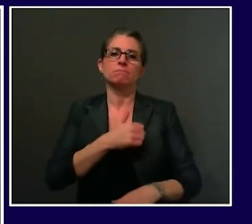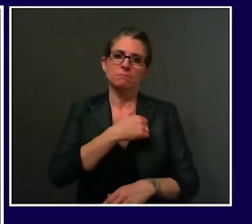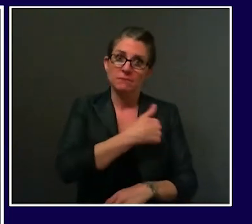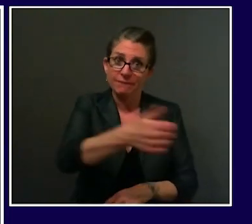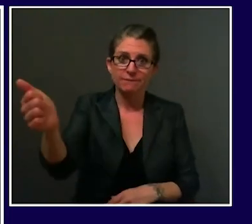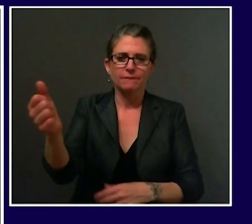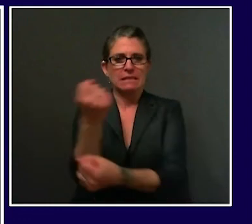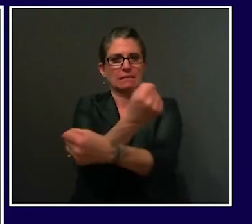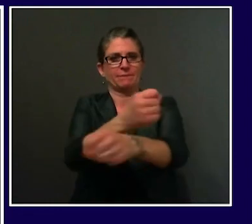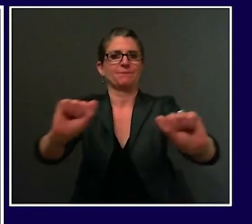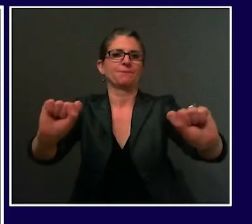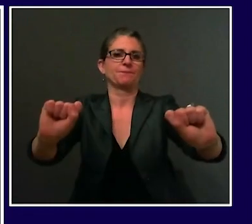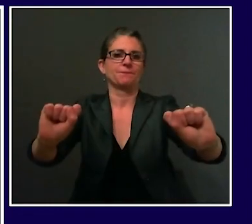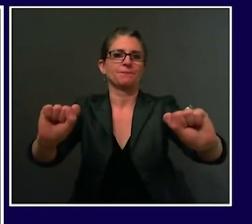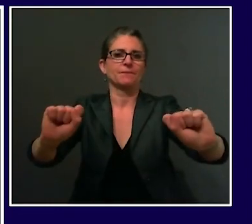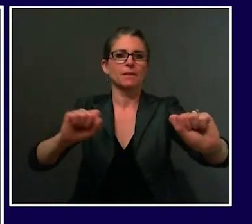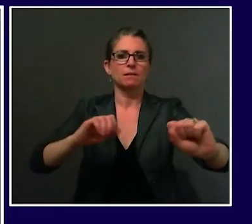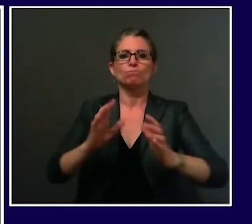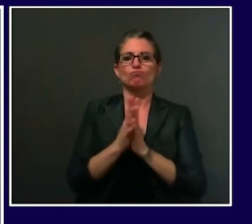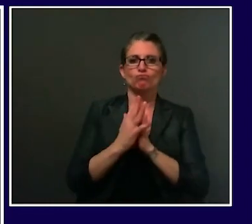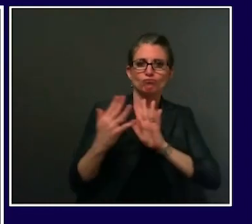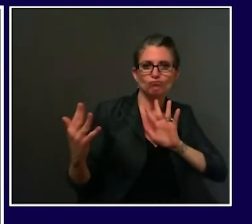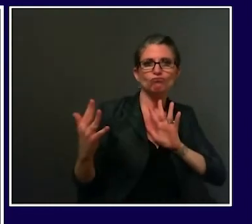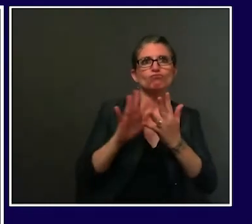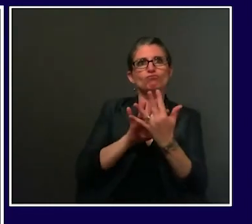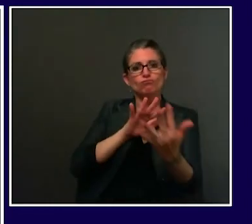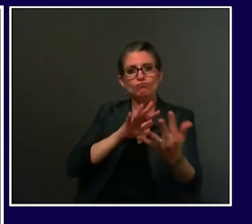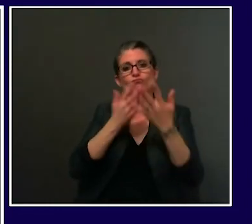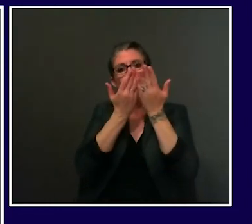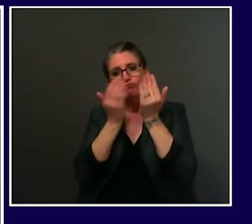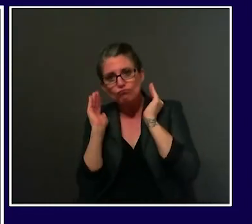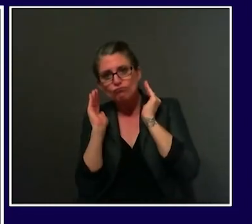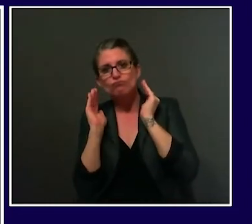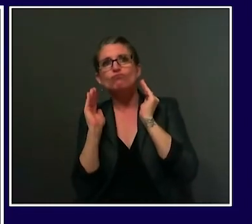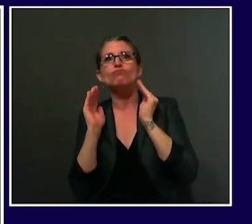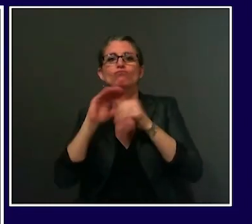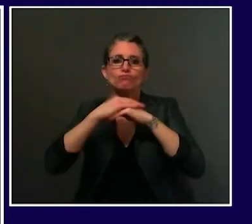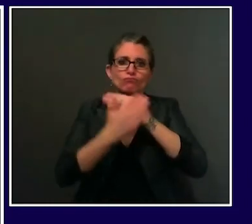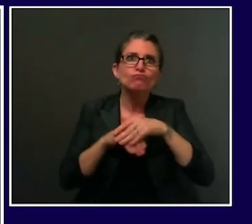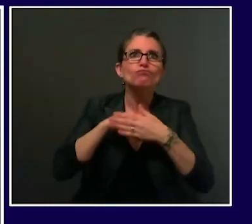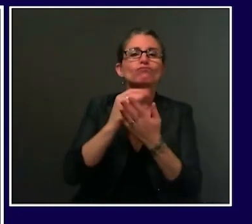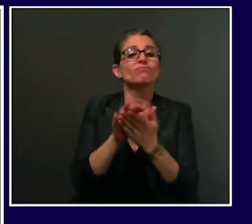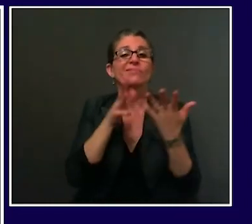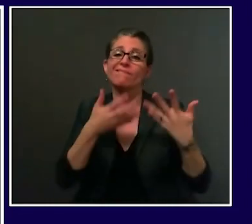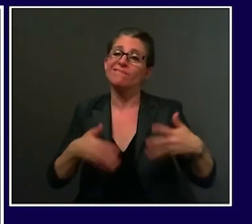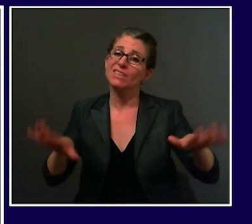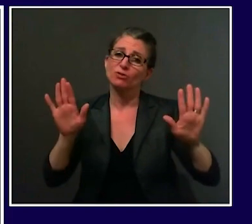long road that we have ahead of us. I look forward to talking with everyone early next week. Take care.